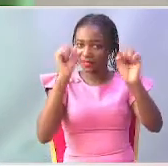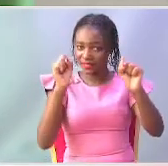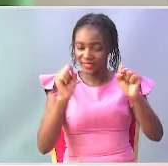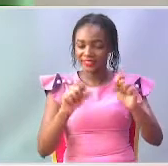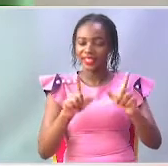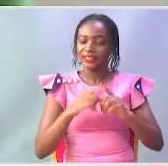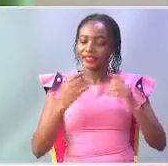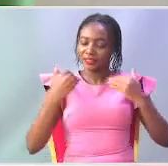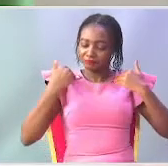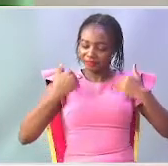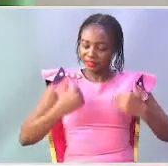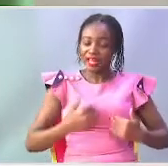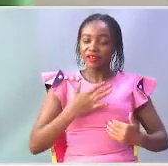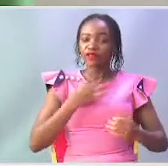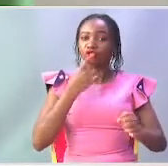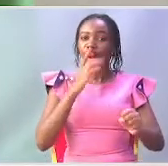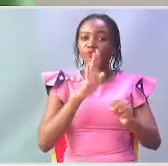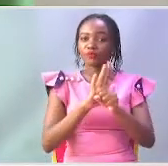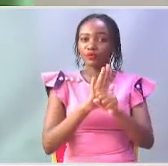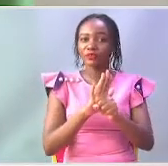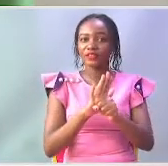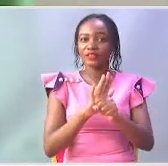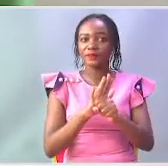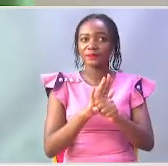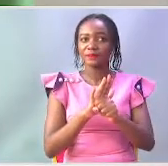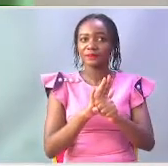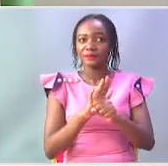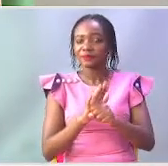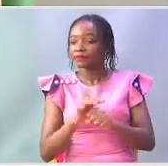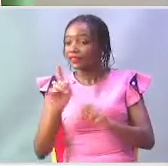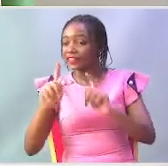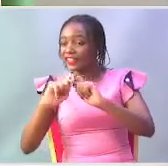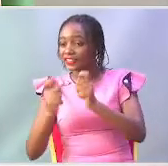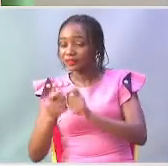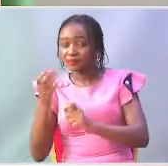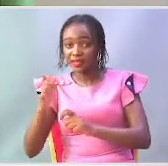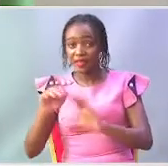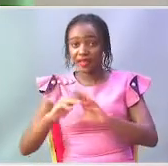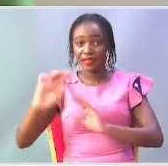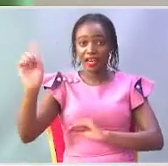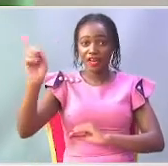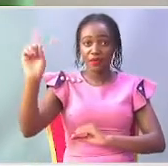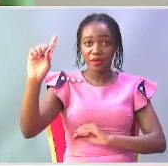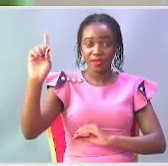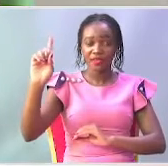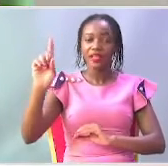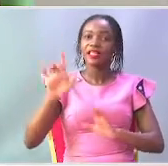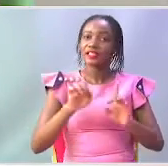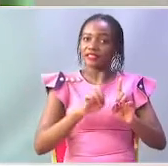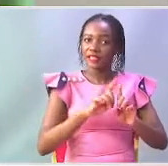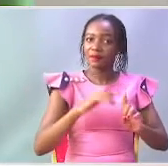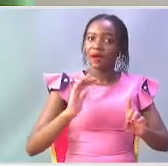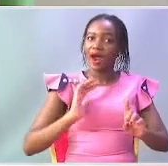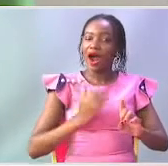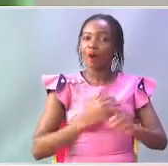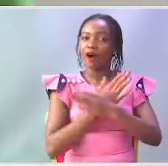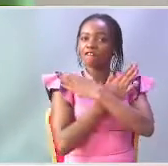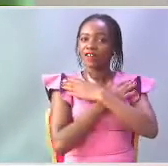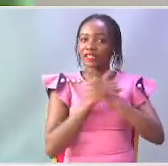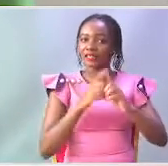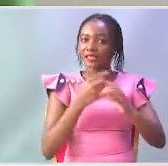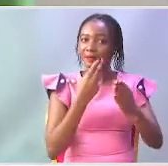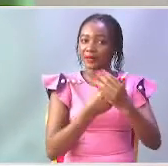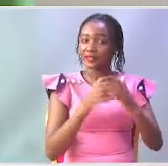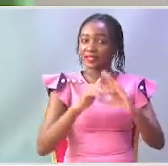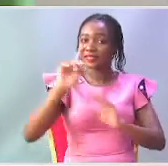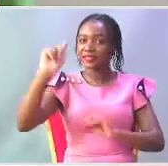assure the diplomatic corps stationed here in Nairobi. I want to assure our friends and partners